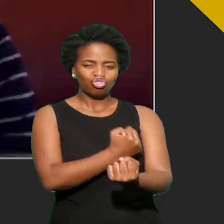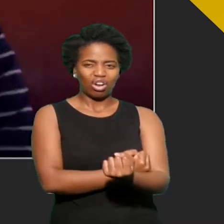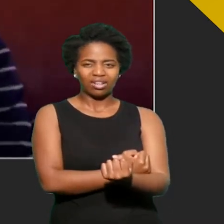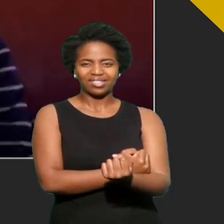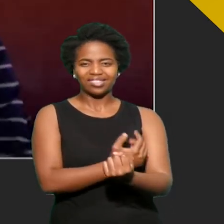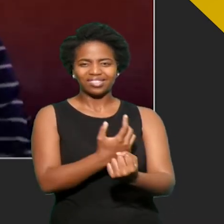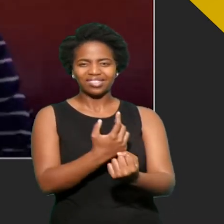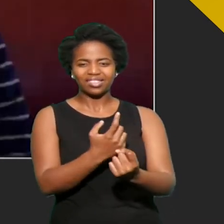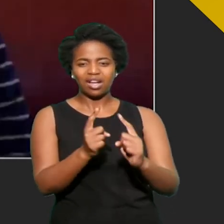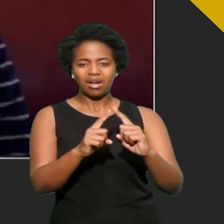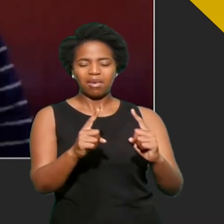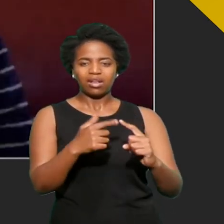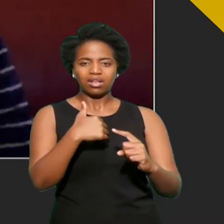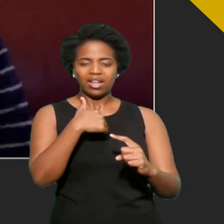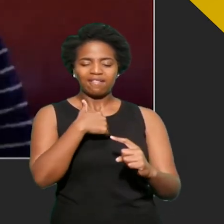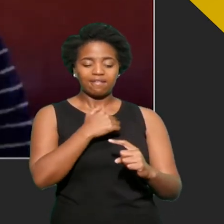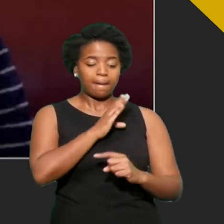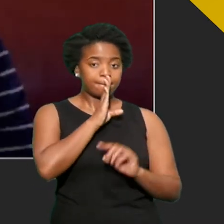As long as it stays in the dark,